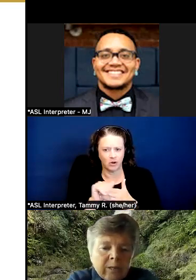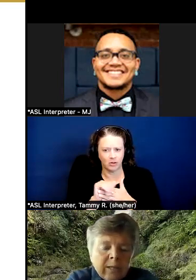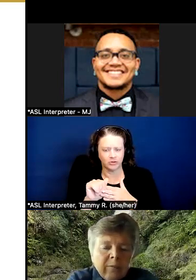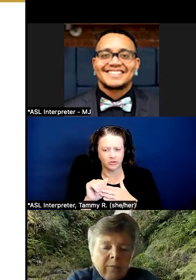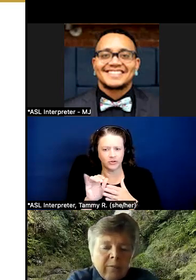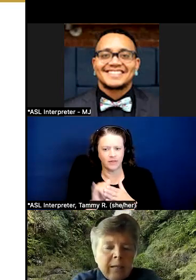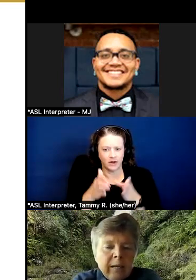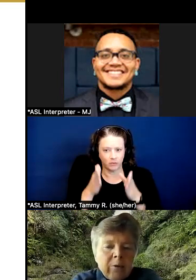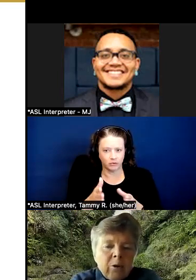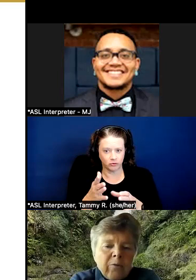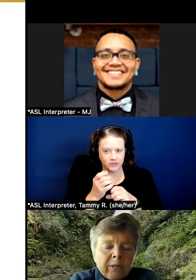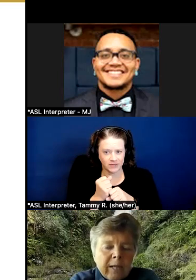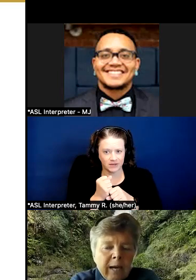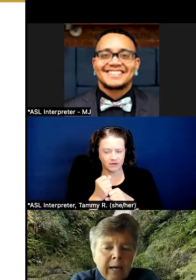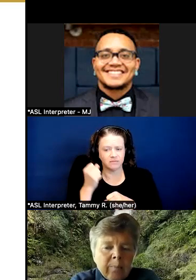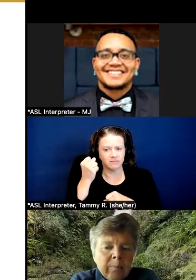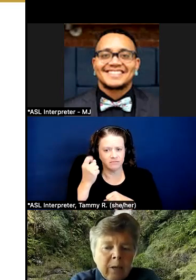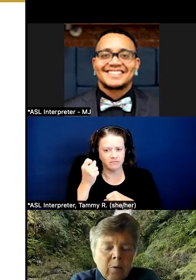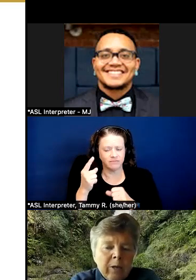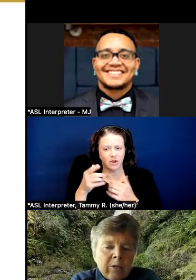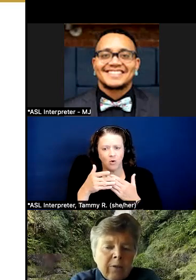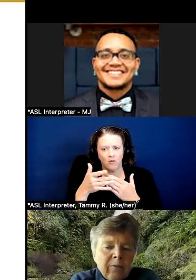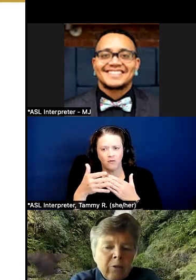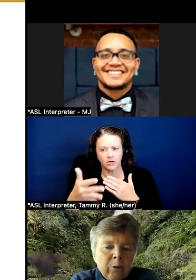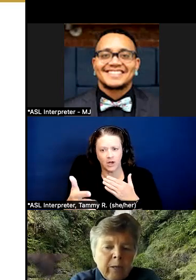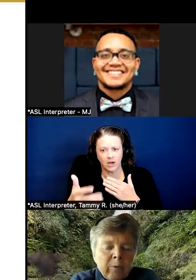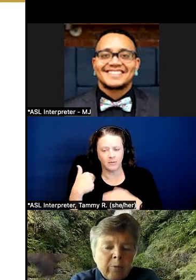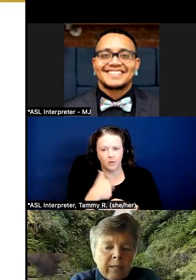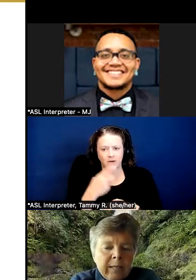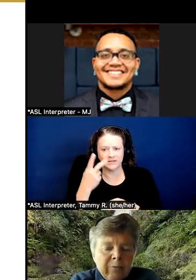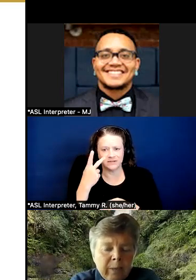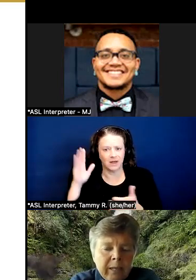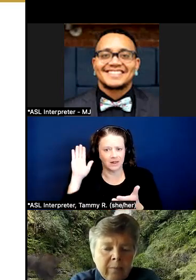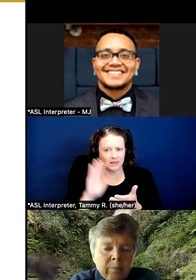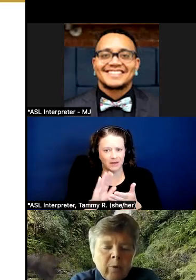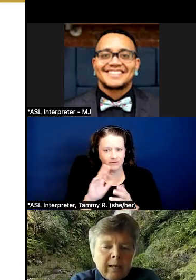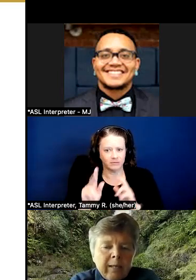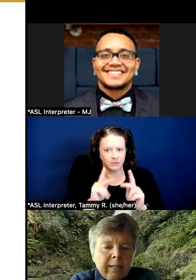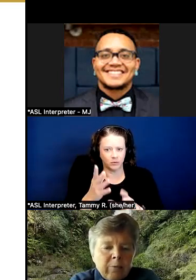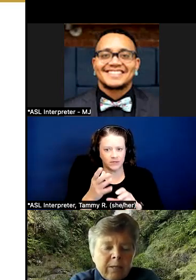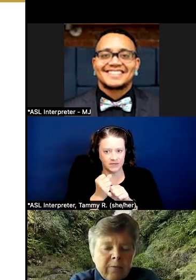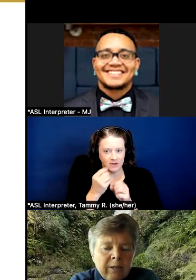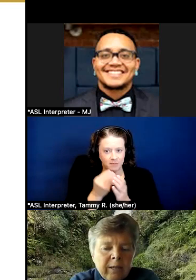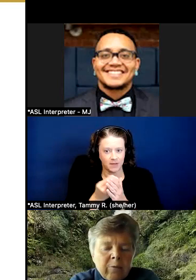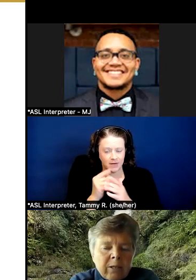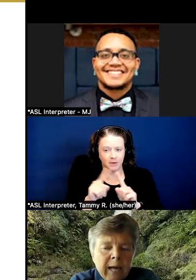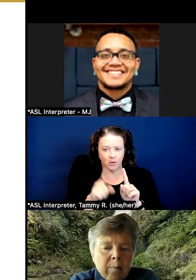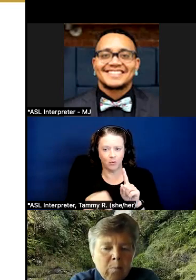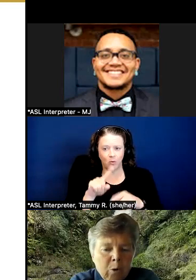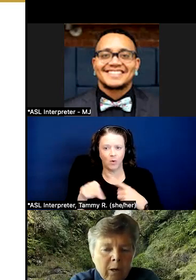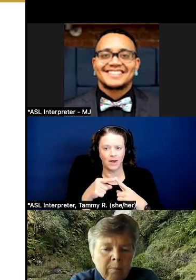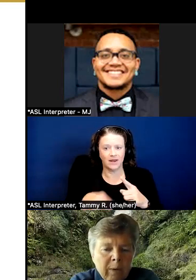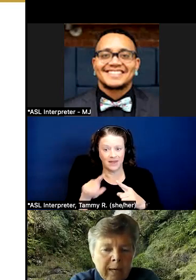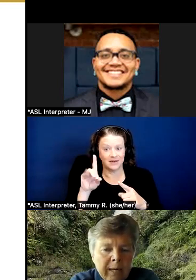somebody received. Now, over time, we saw fewer people receive money, but when they did receive it, it was a